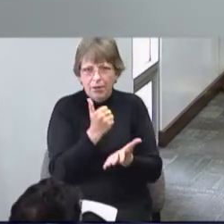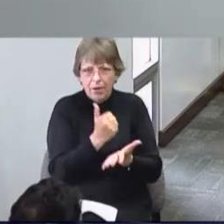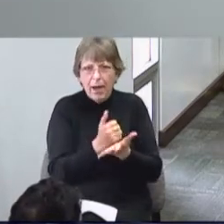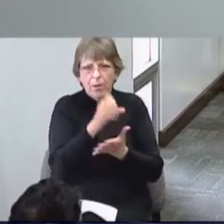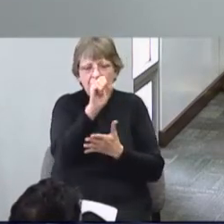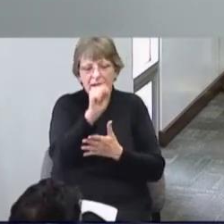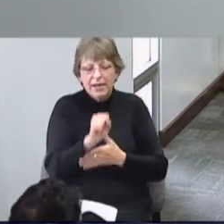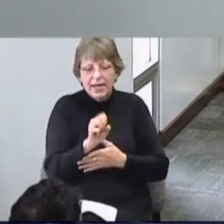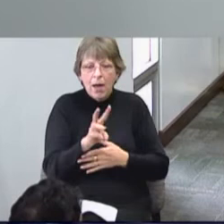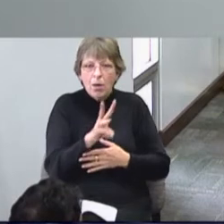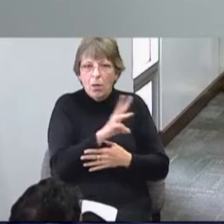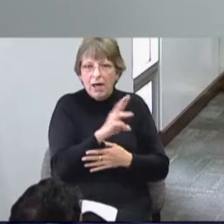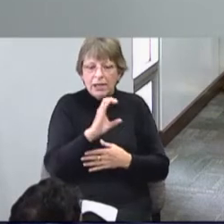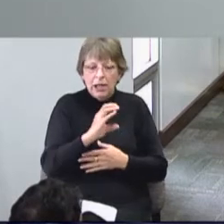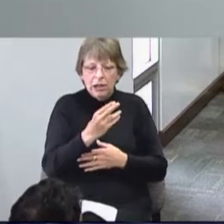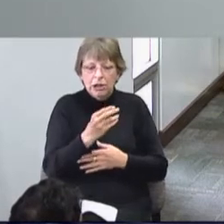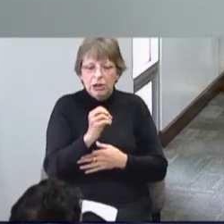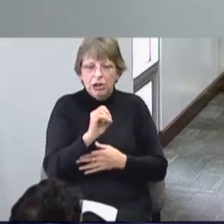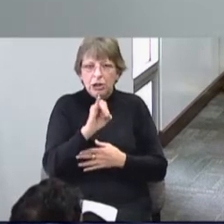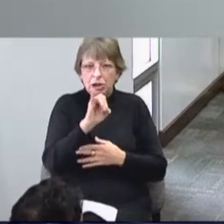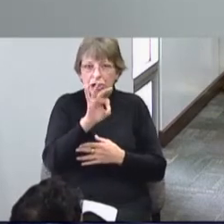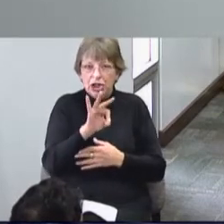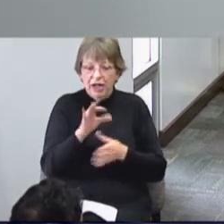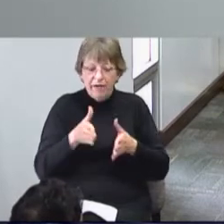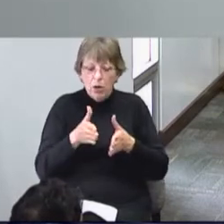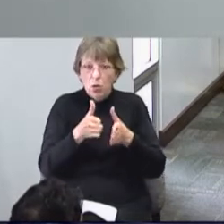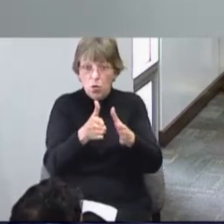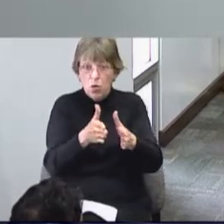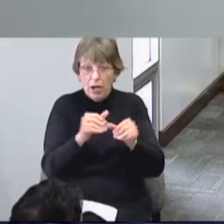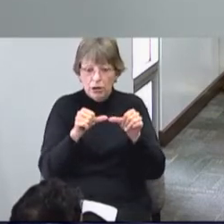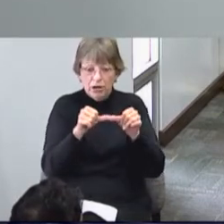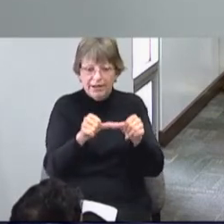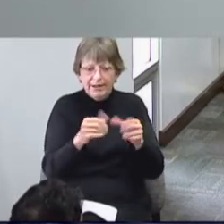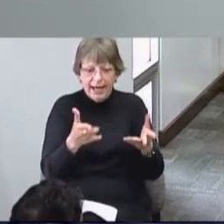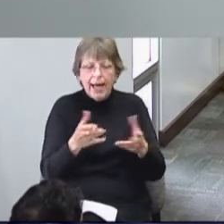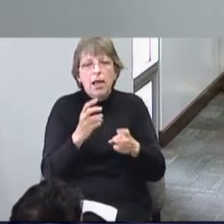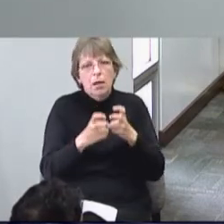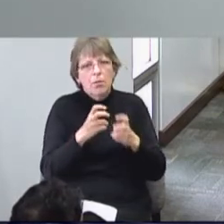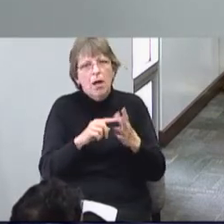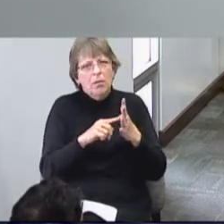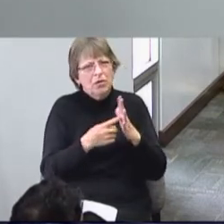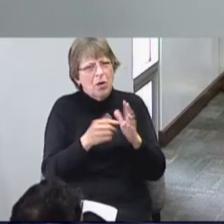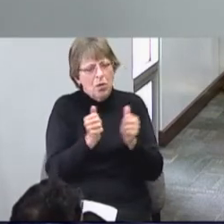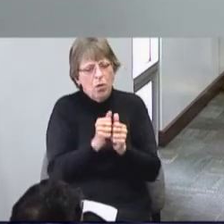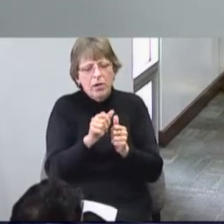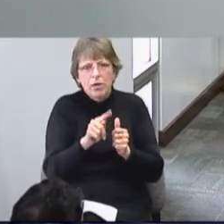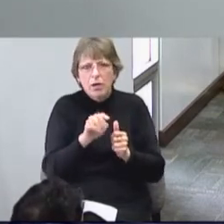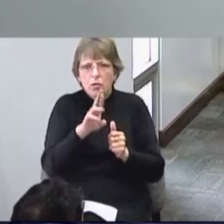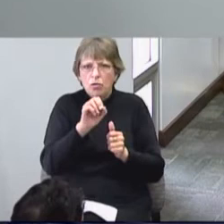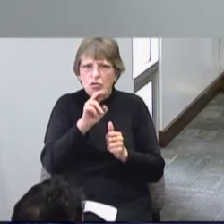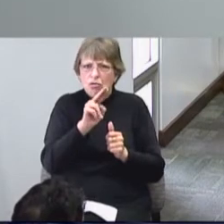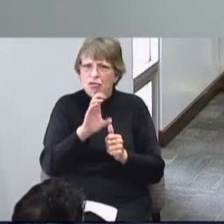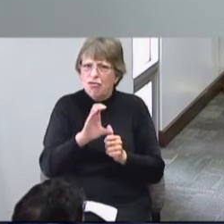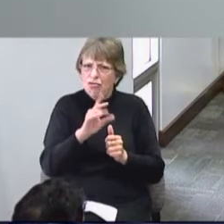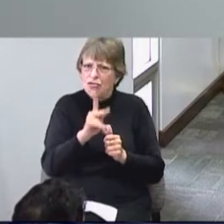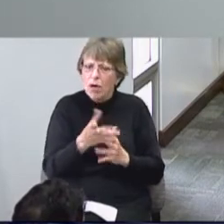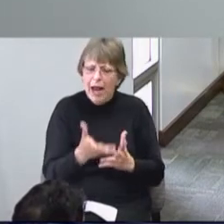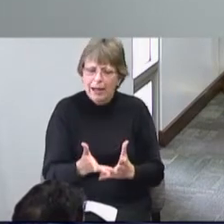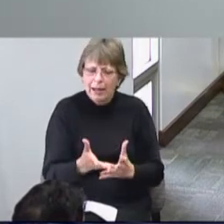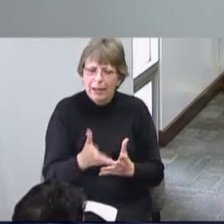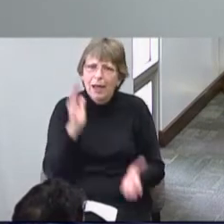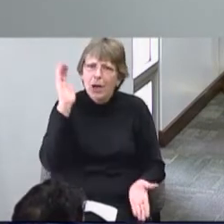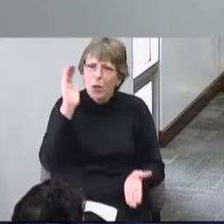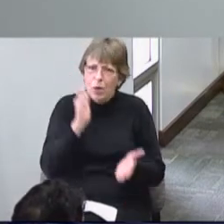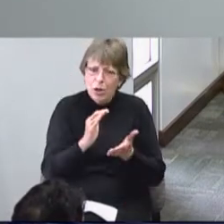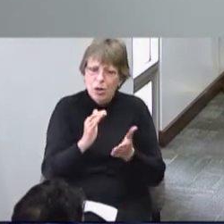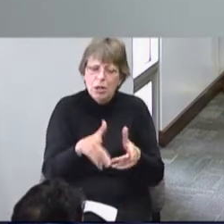route. And the issue began with the condition of track along that route, and really ended up reducing speeds